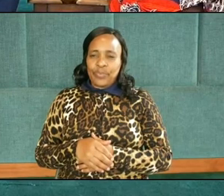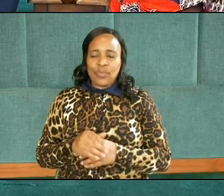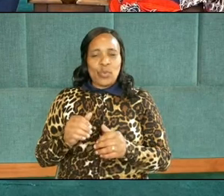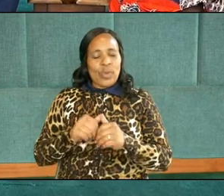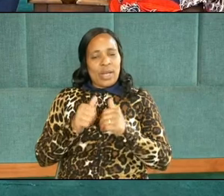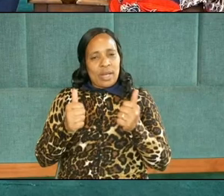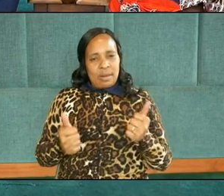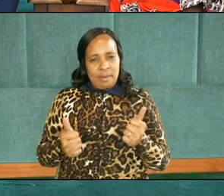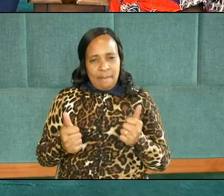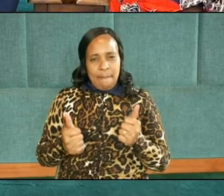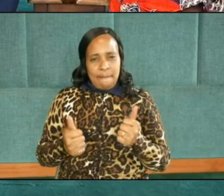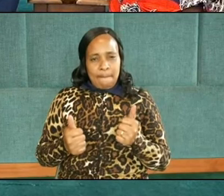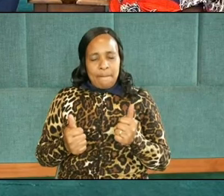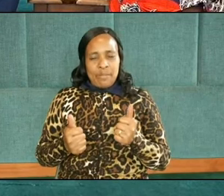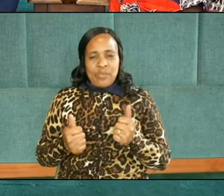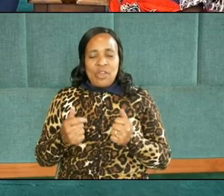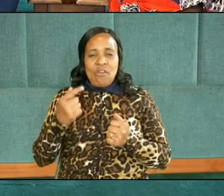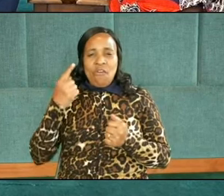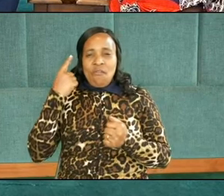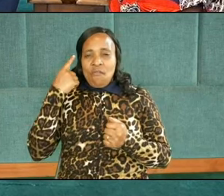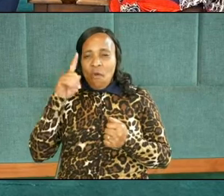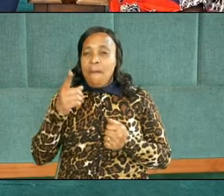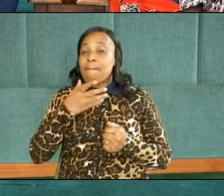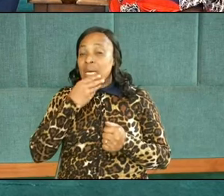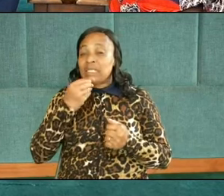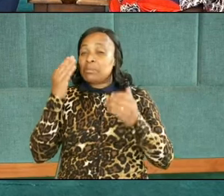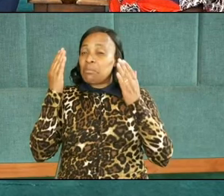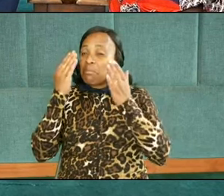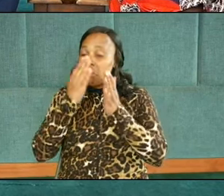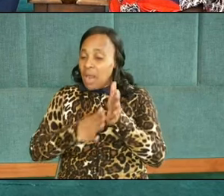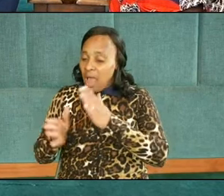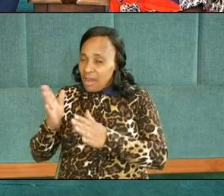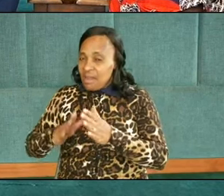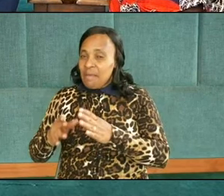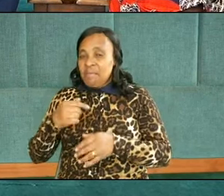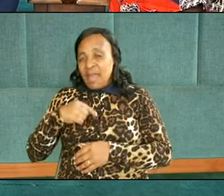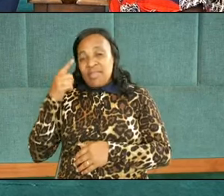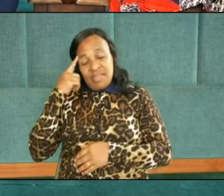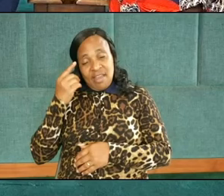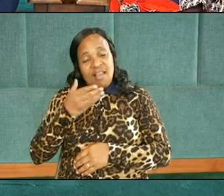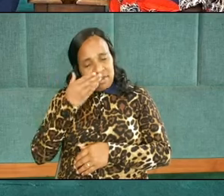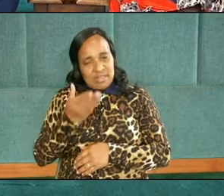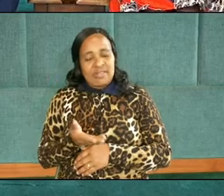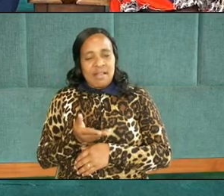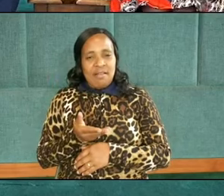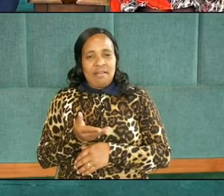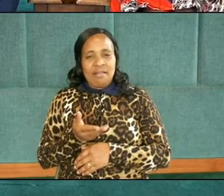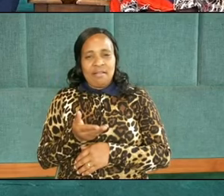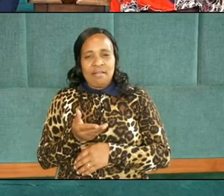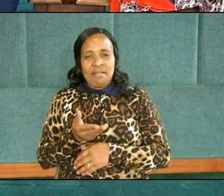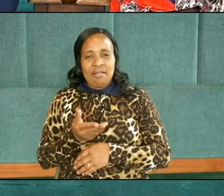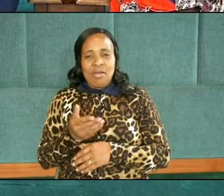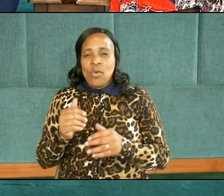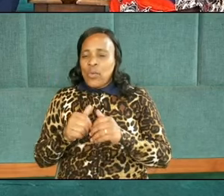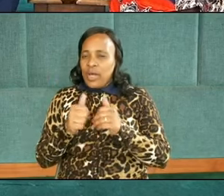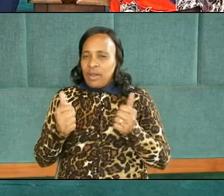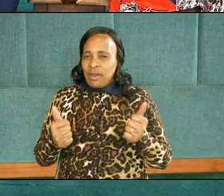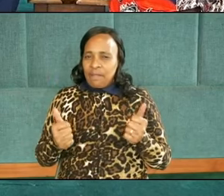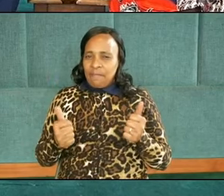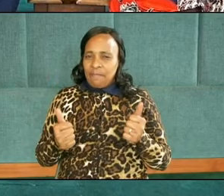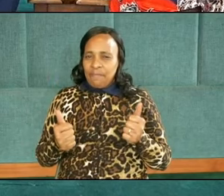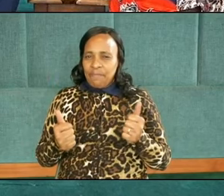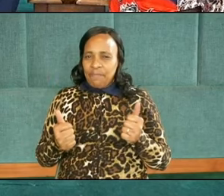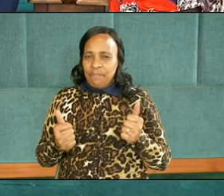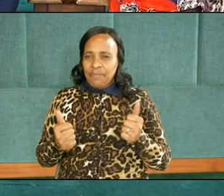Well, for man's plan, I think I can answer that. Well,